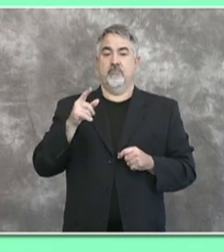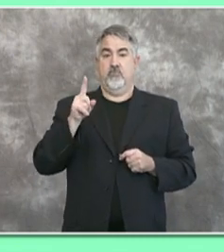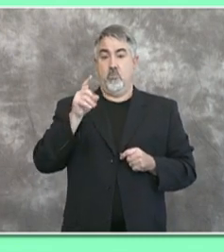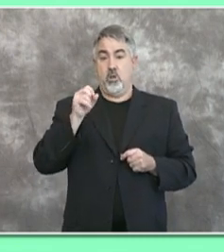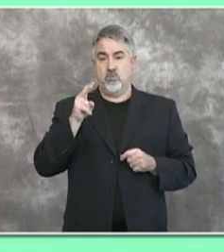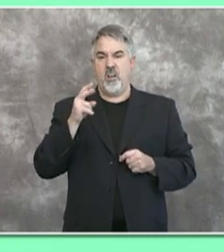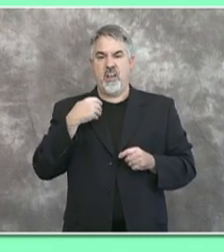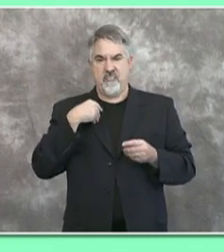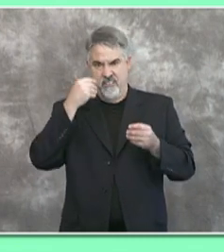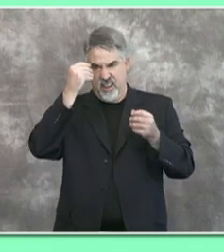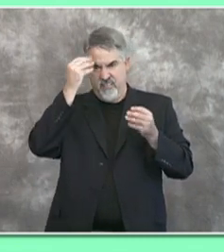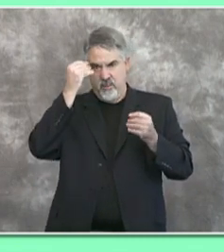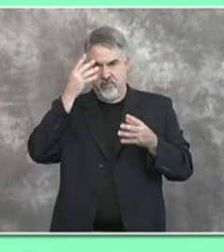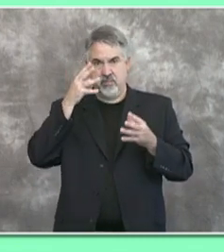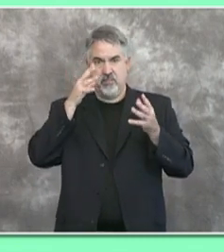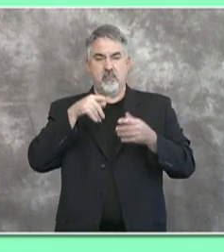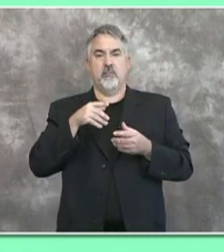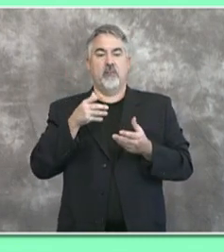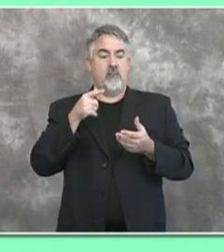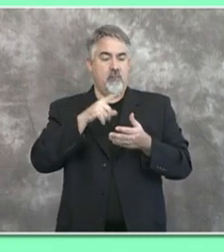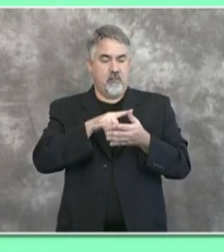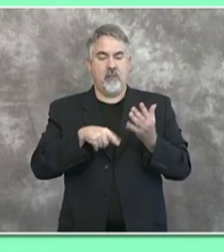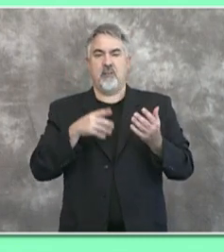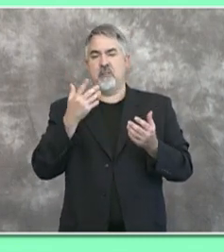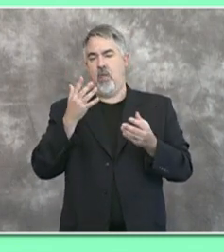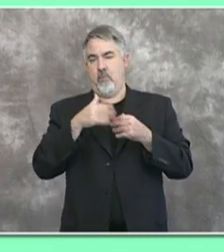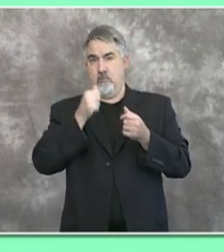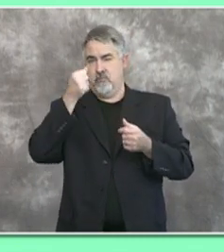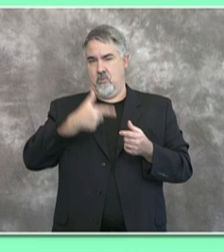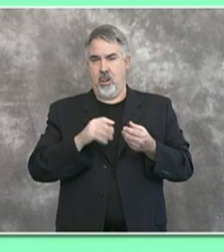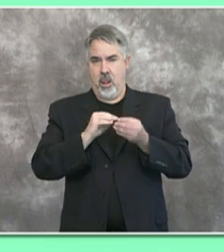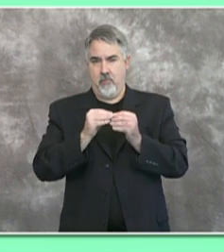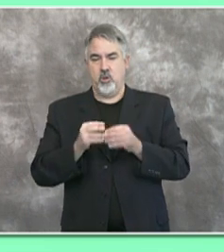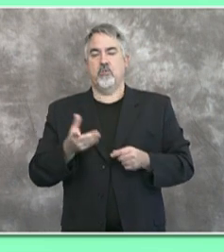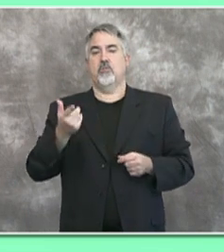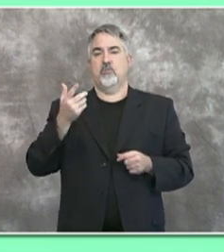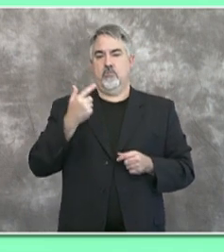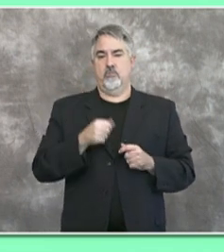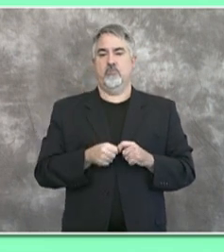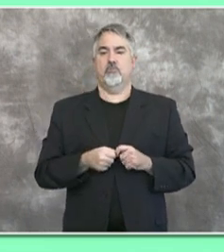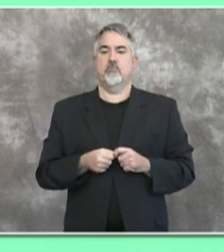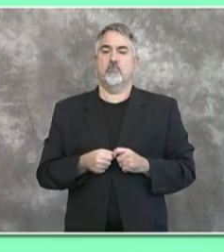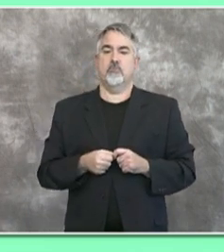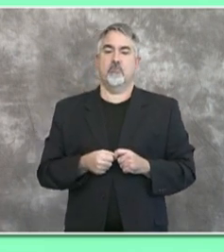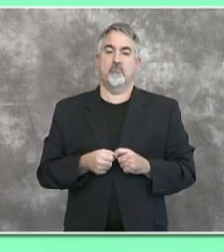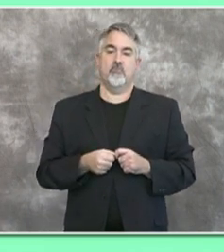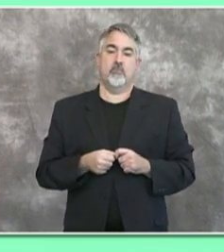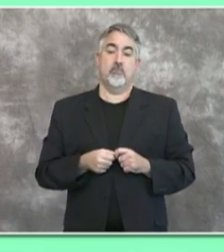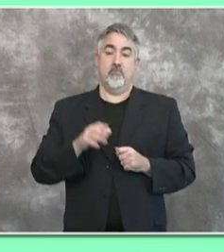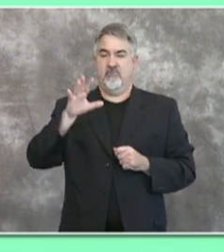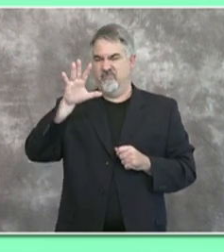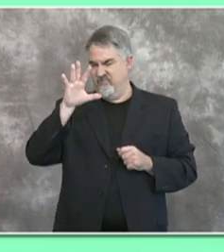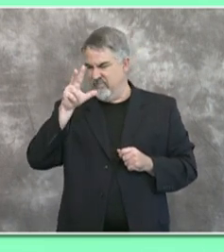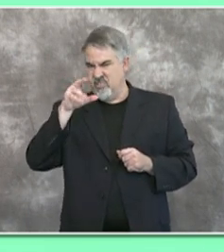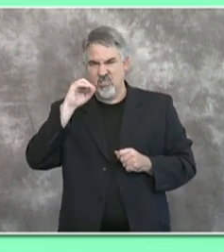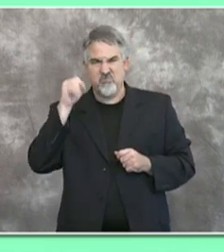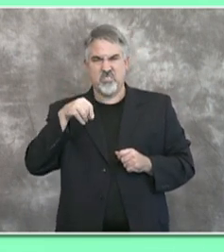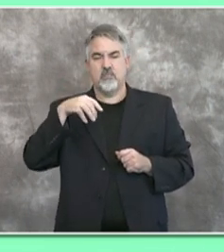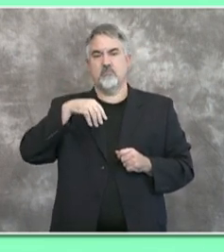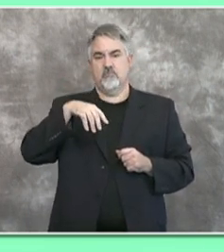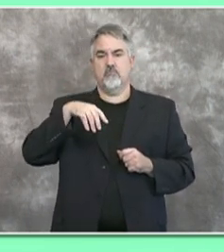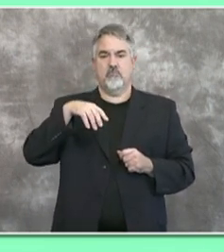for 96% of the total number of deaths, and this is represented by 53 or